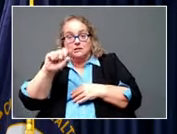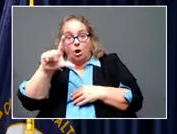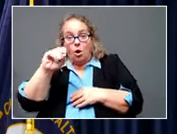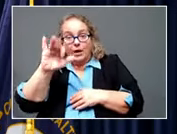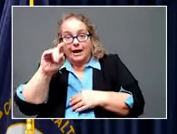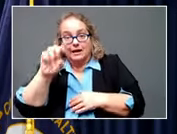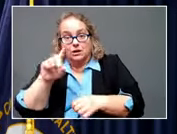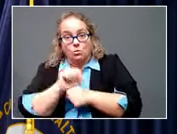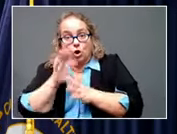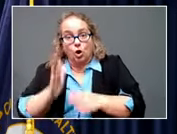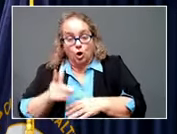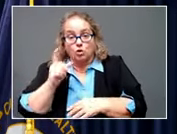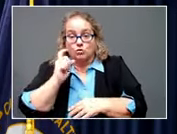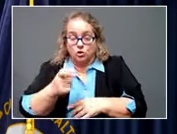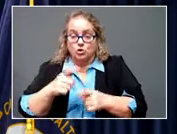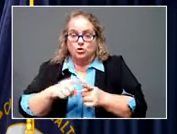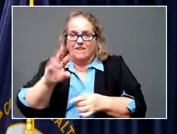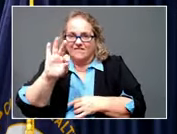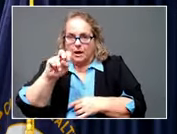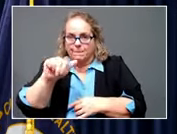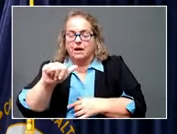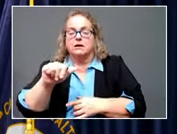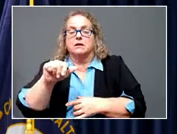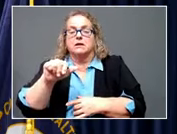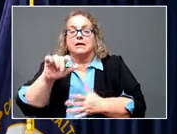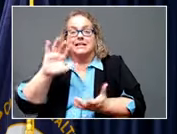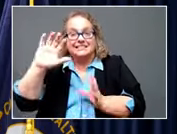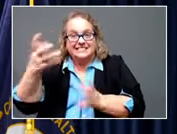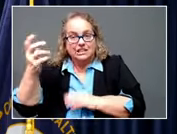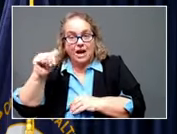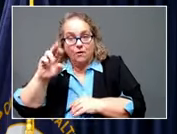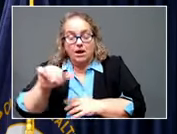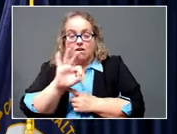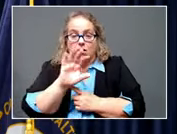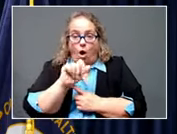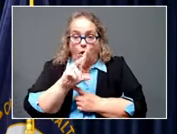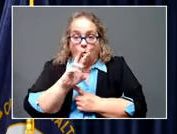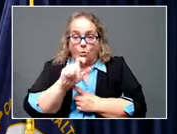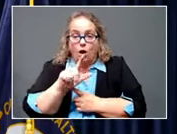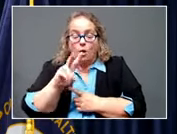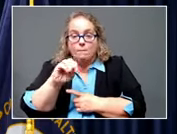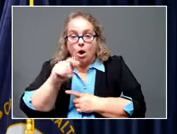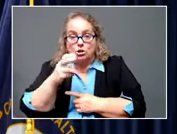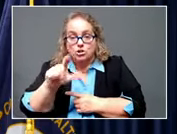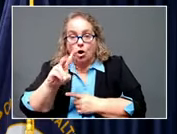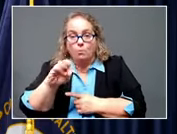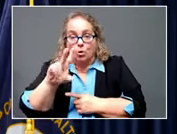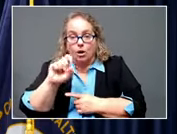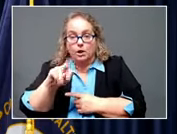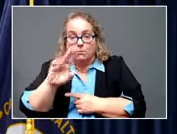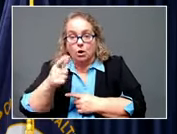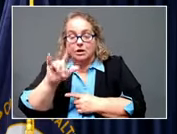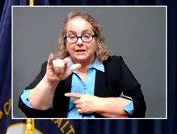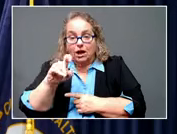disaster area, which includes Caldwell, Fulton, Graves, Hopkins, Marshall, Muhlenberg, Taylor, and Warren counties. More information